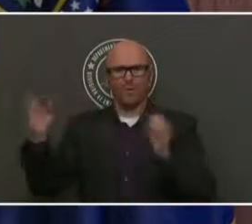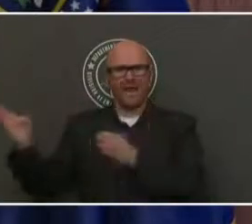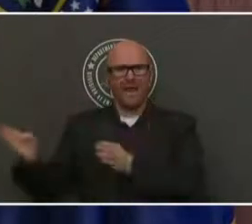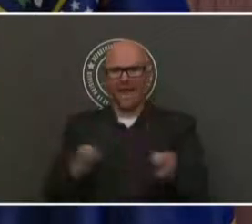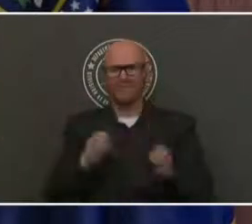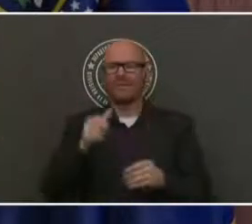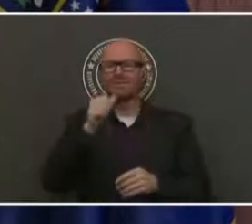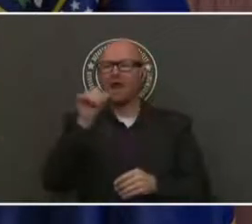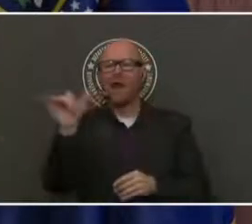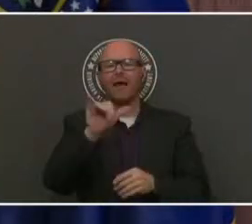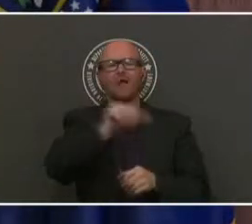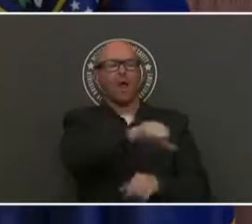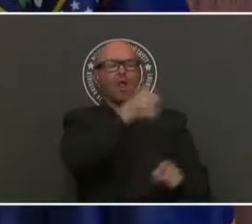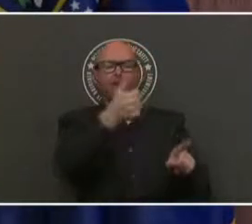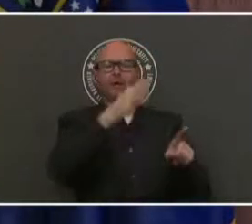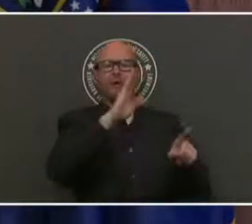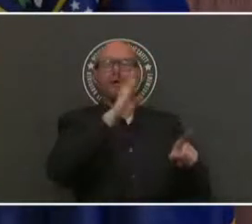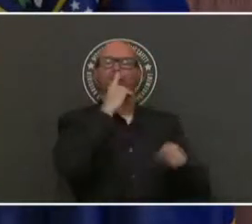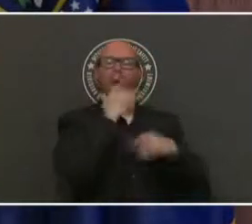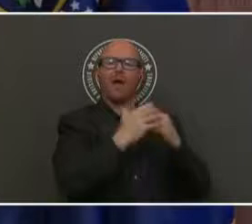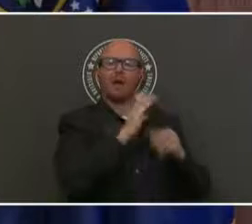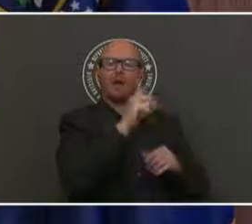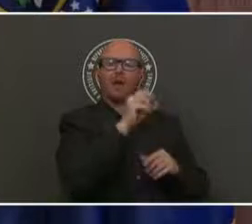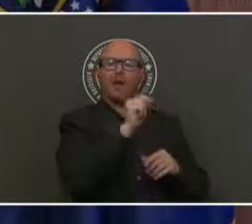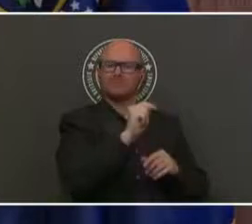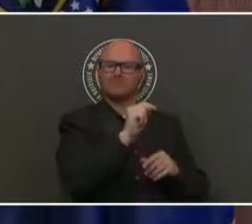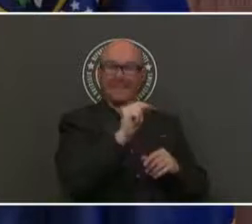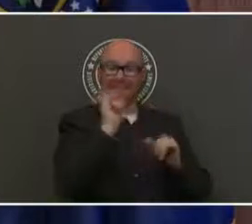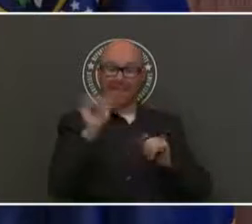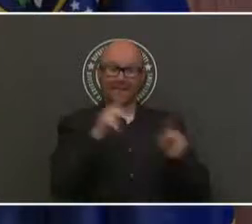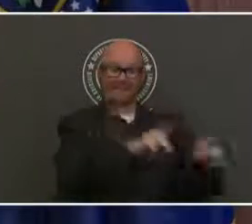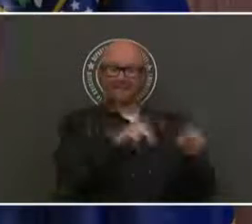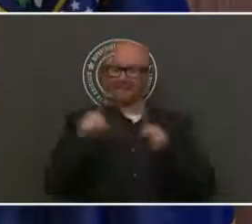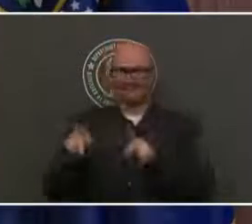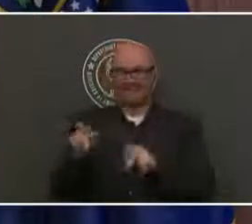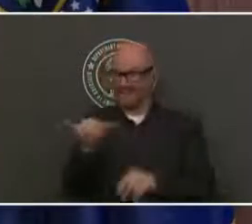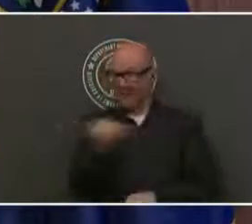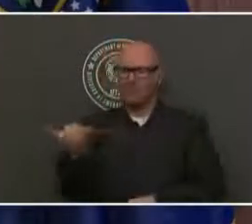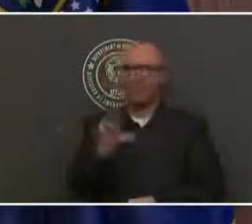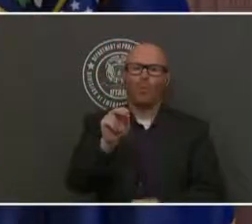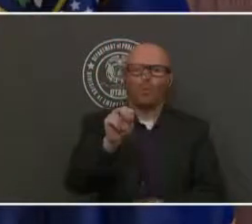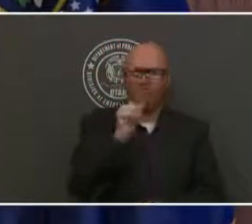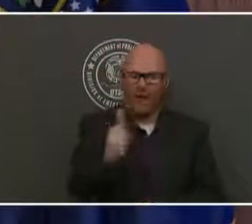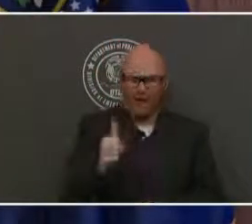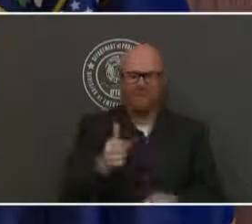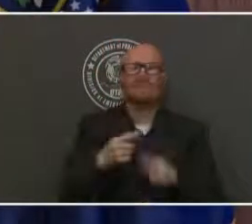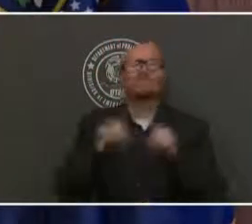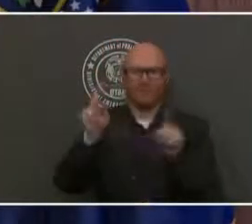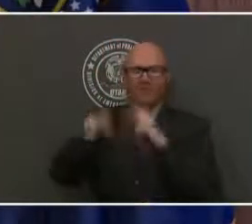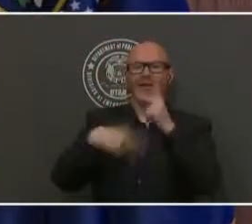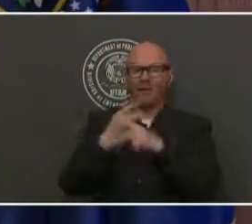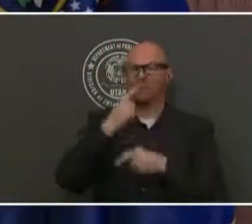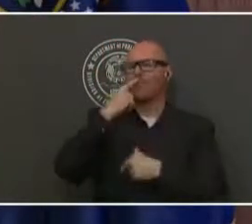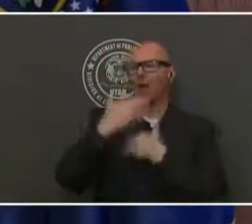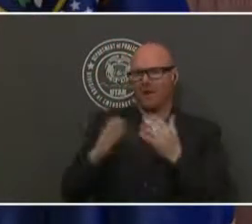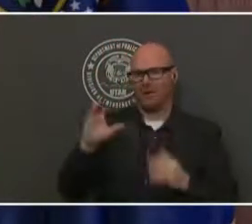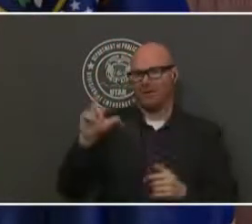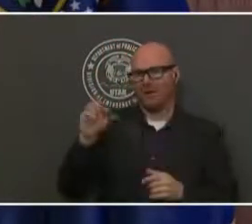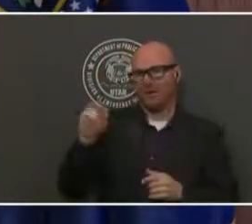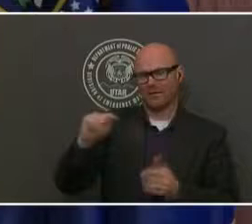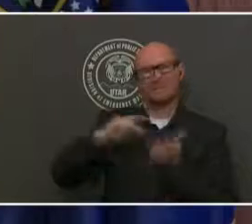you would treat other blood clots, and they wanted to make sure to get that information out. That is happening right now. So we're hopeful that we